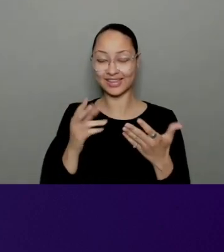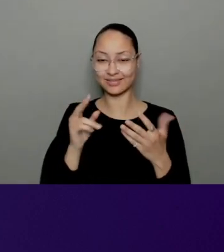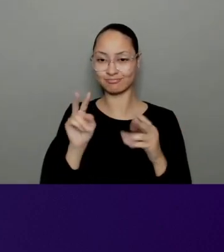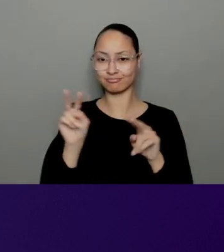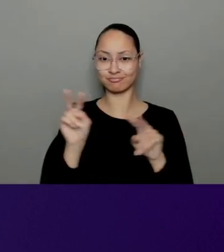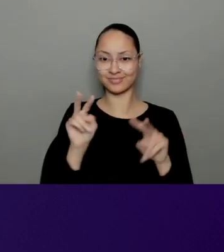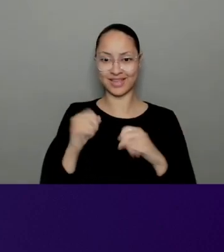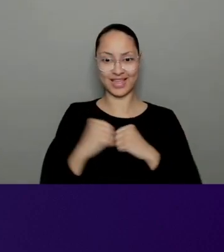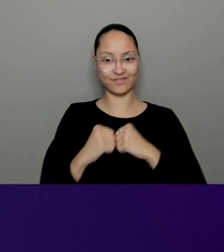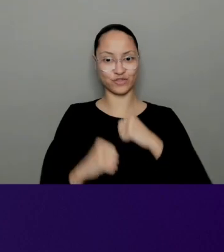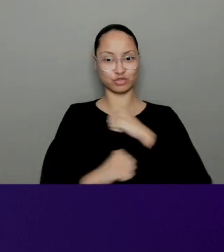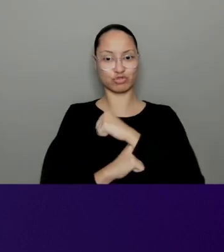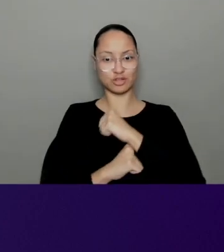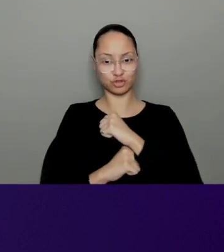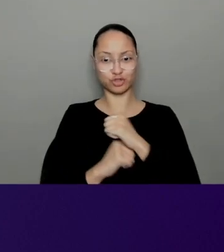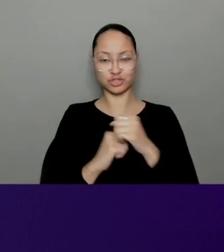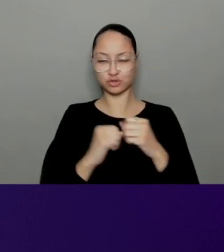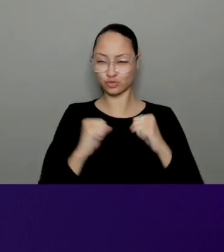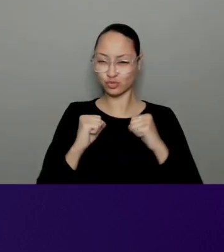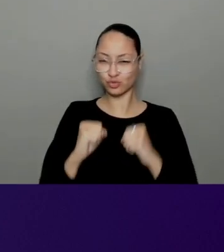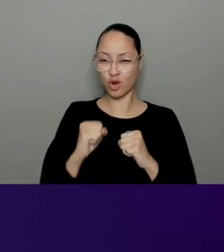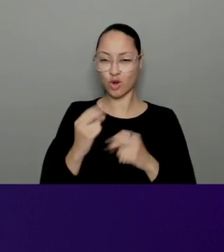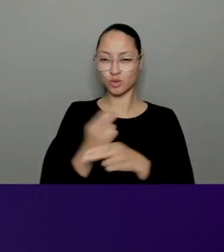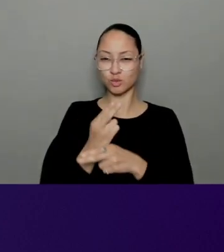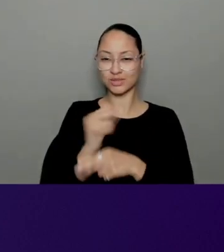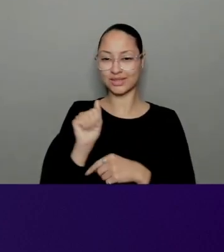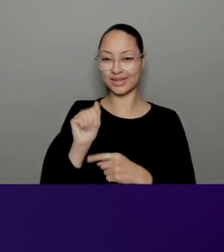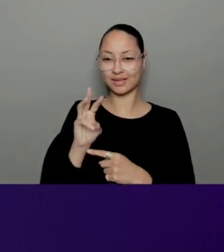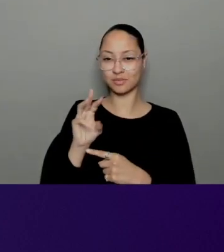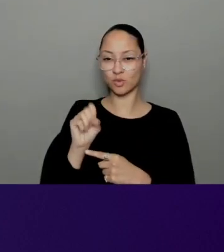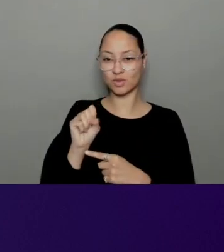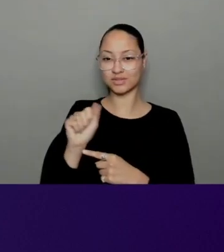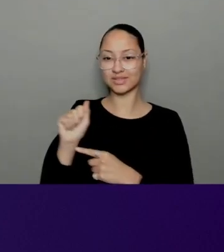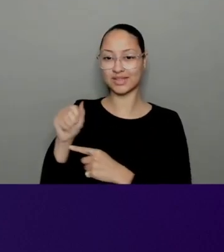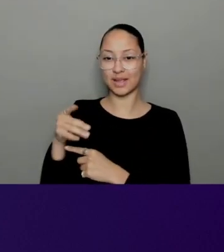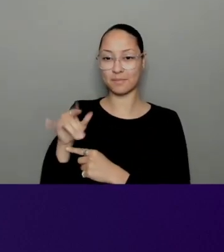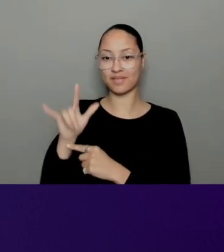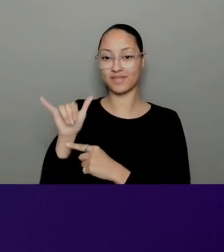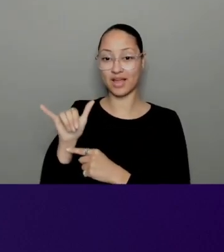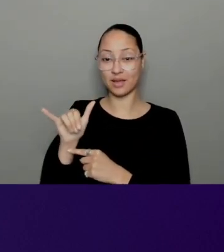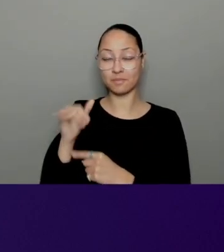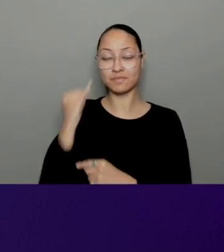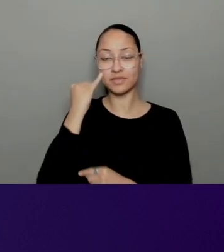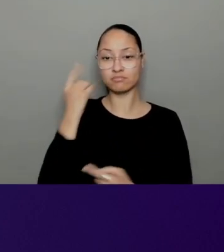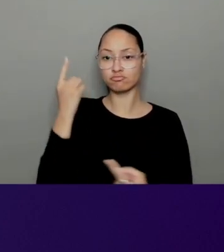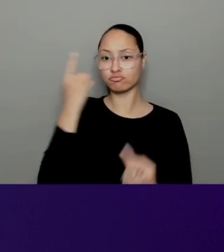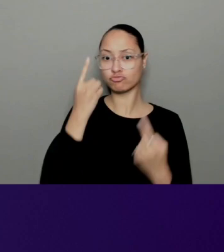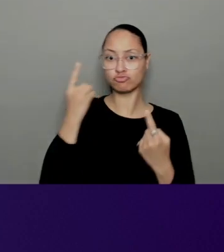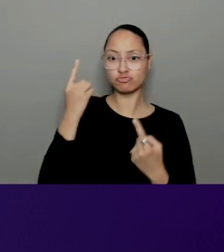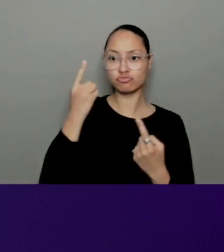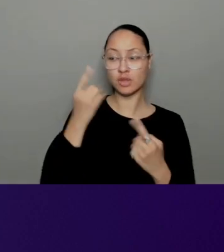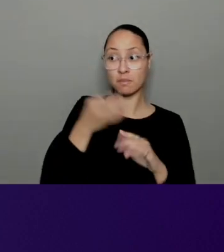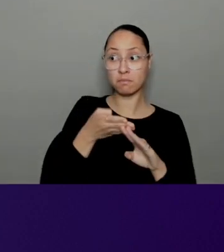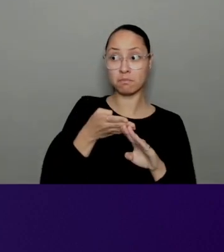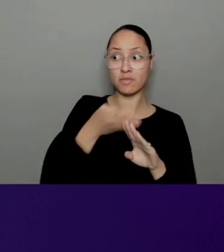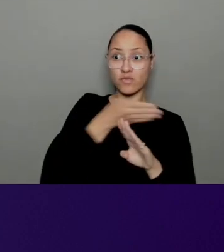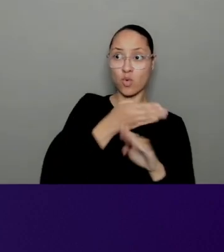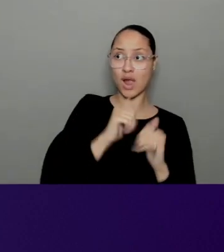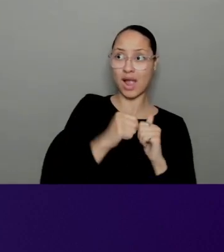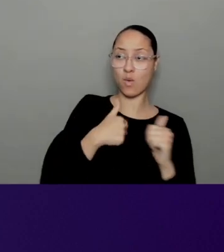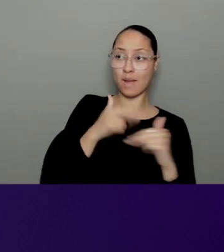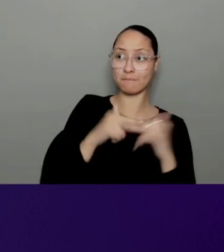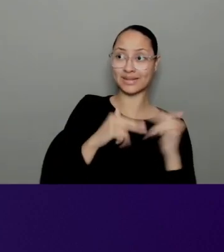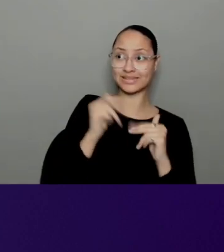AWS Amplify. So if you're thinking about how would I have been building this without Amplify, it would be